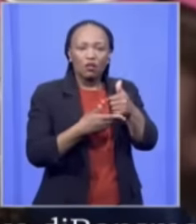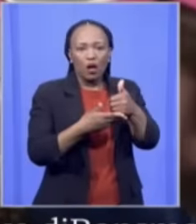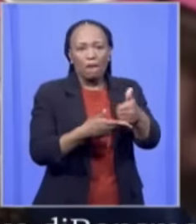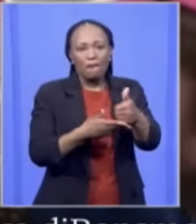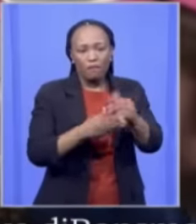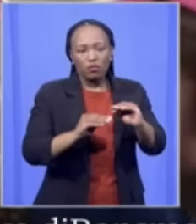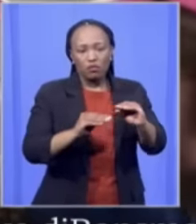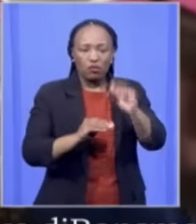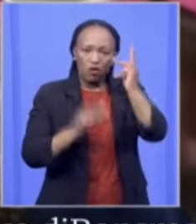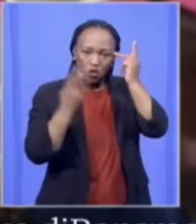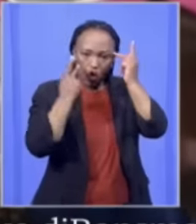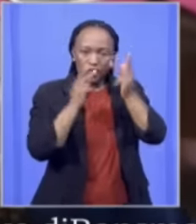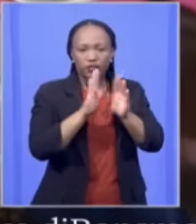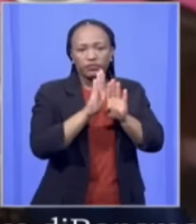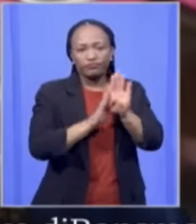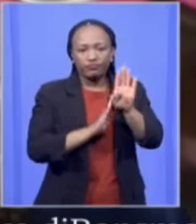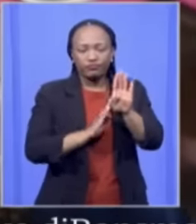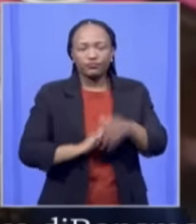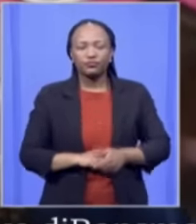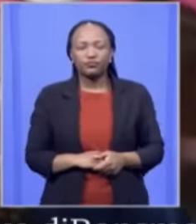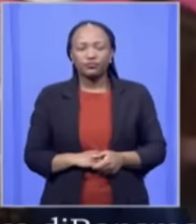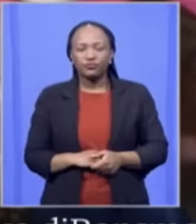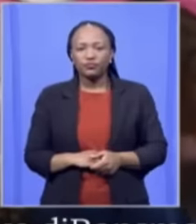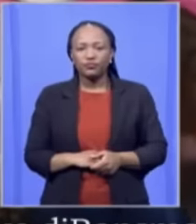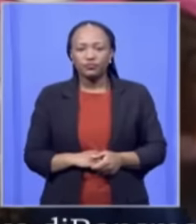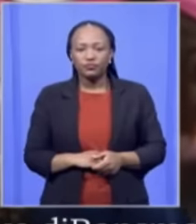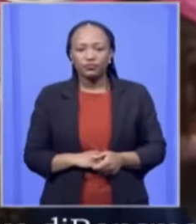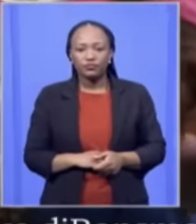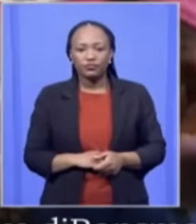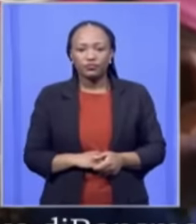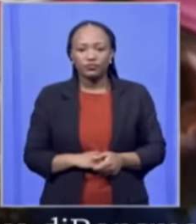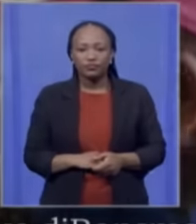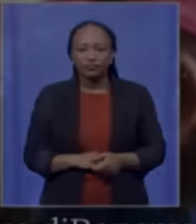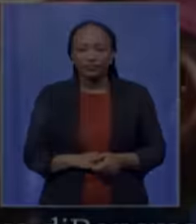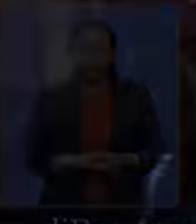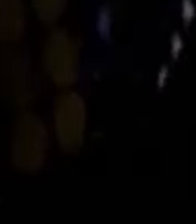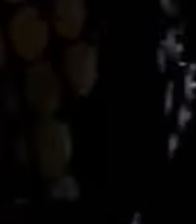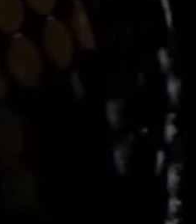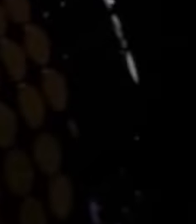Ke Tebogo Phakedi wa dikgang tsa SABC mo Vryburg.